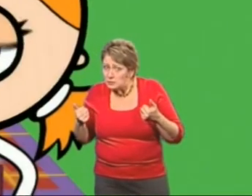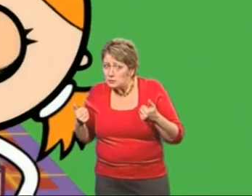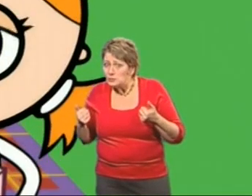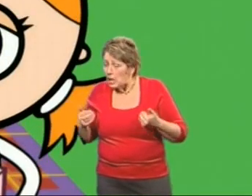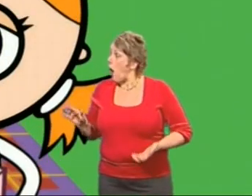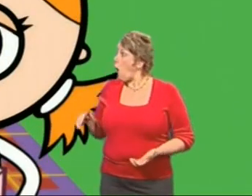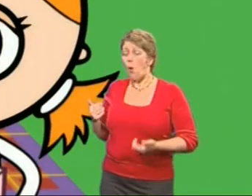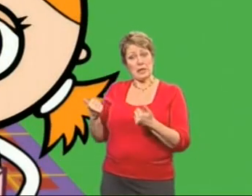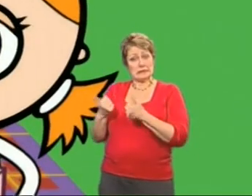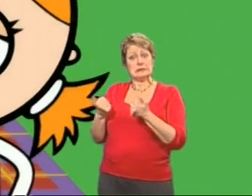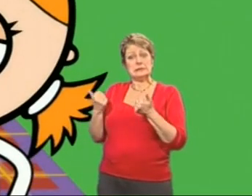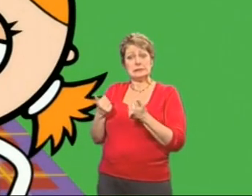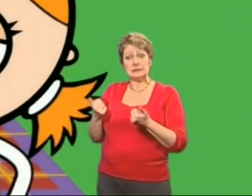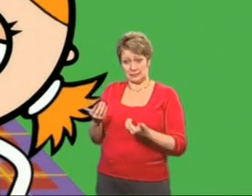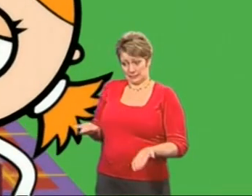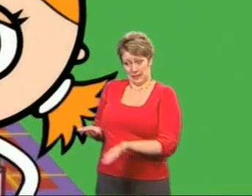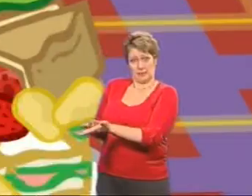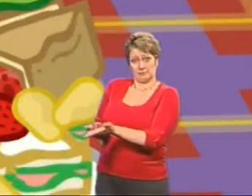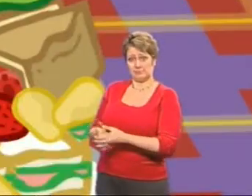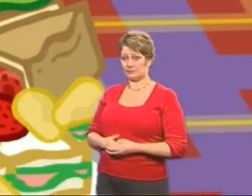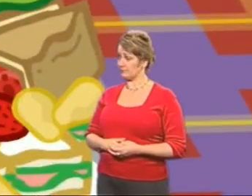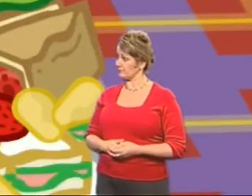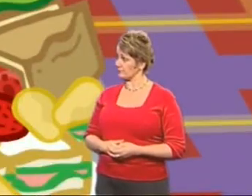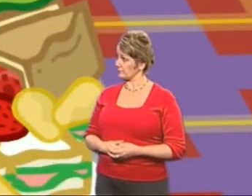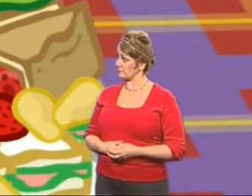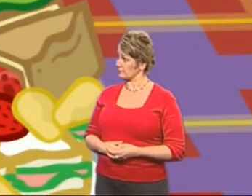Jess? Yes, of course. Help yourself.